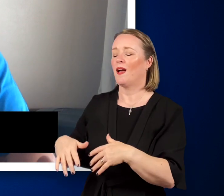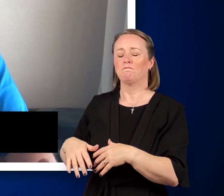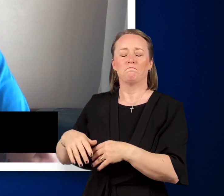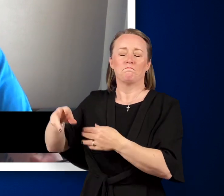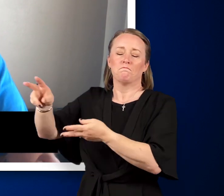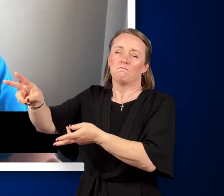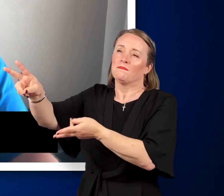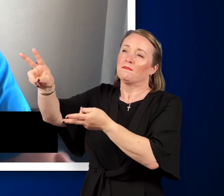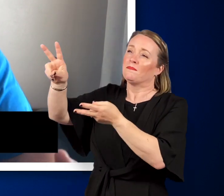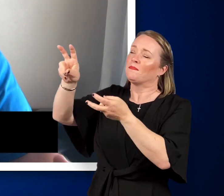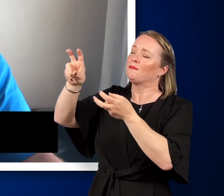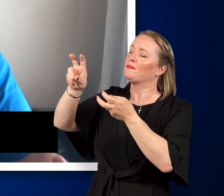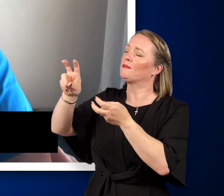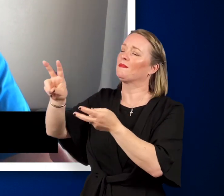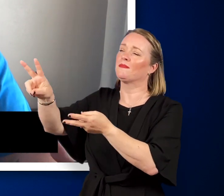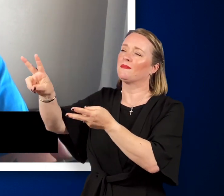grace, how